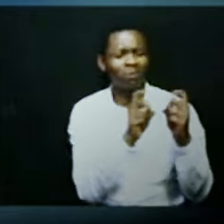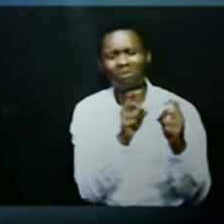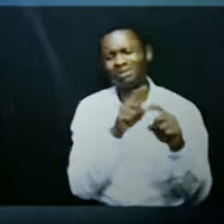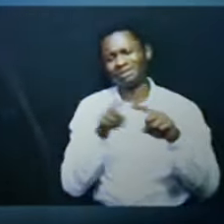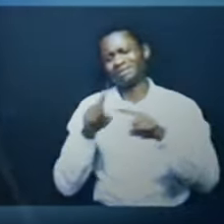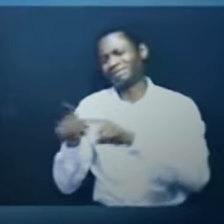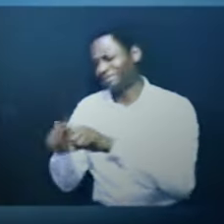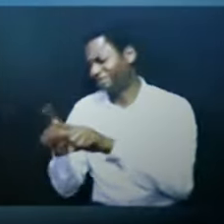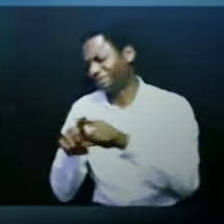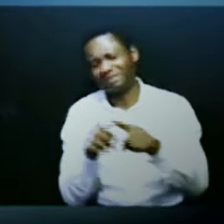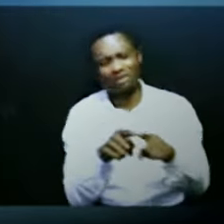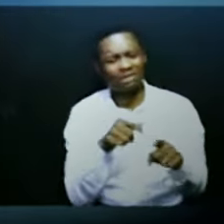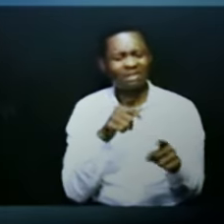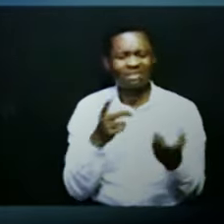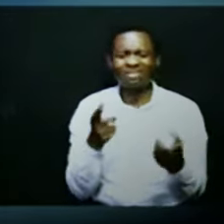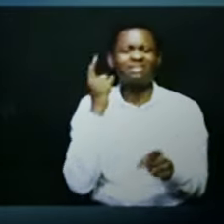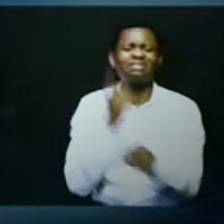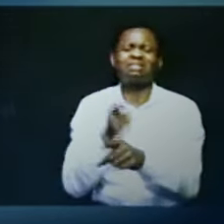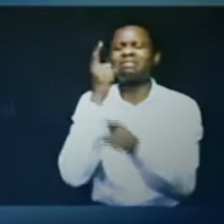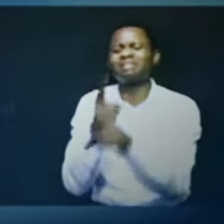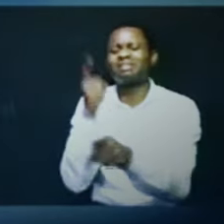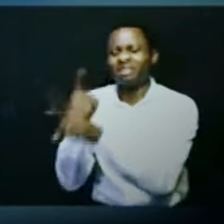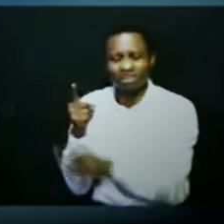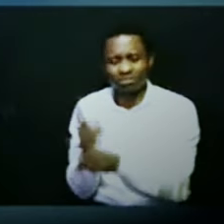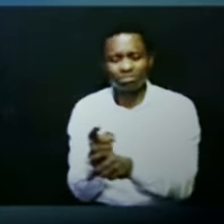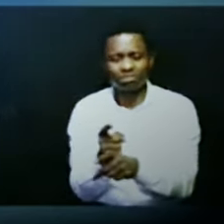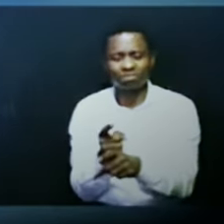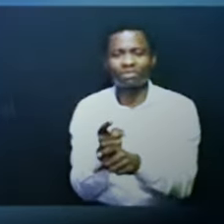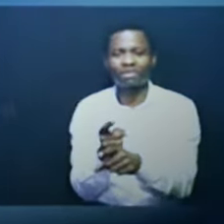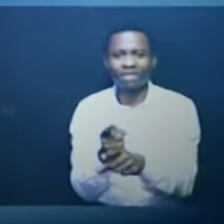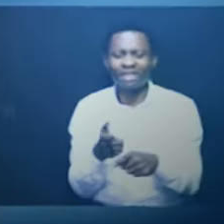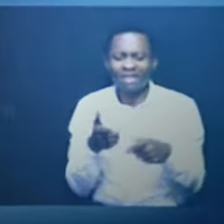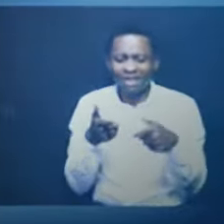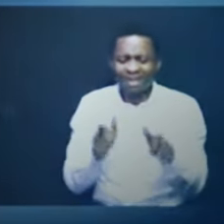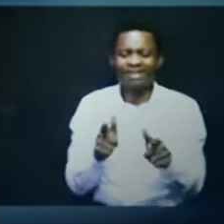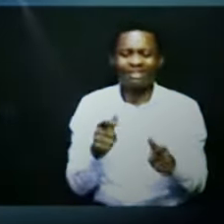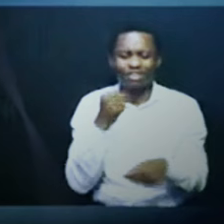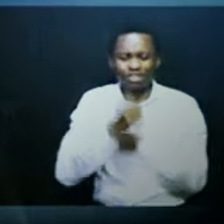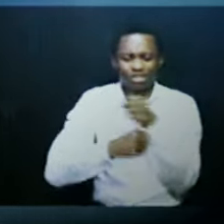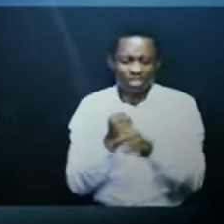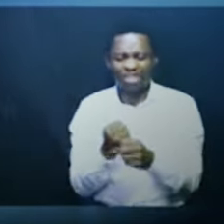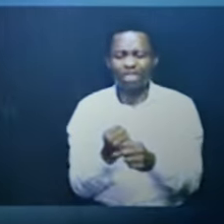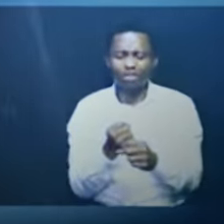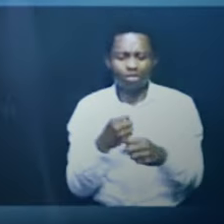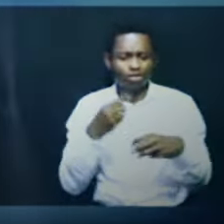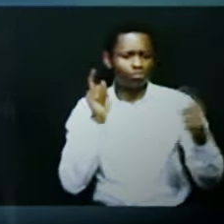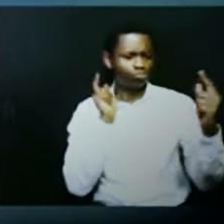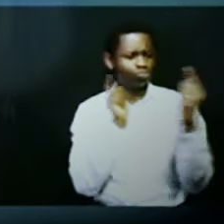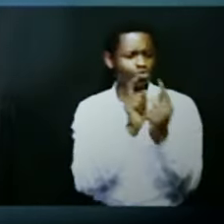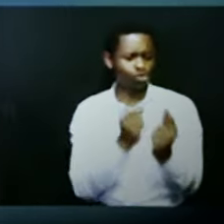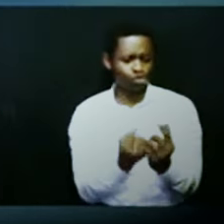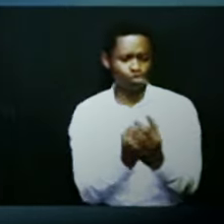thing. They do nothing about it. Let this year come and meet you growing up in your marital life.